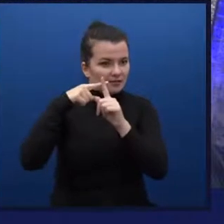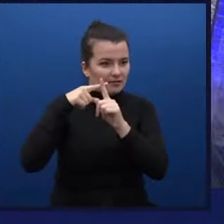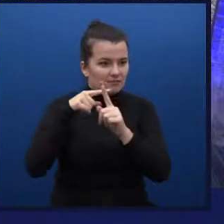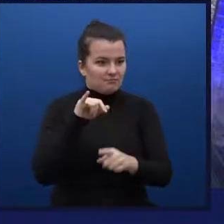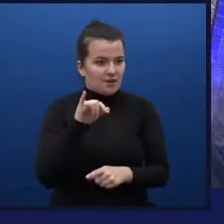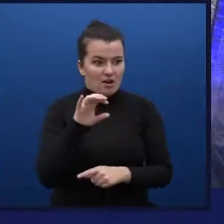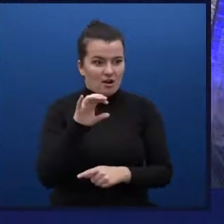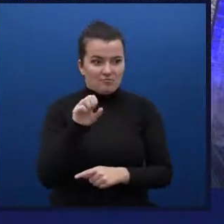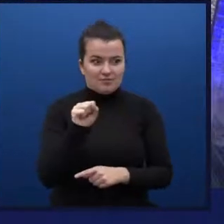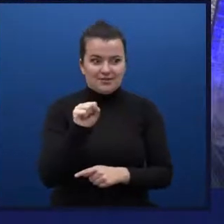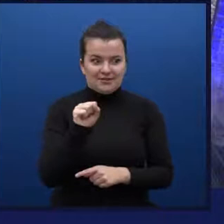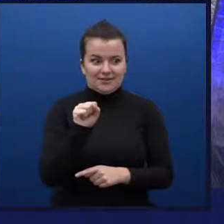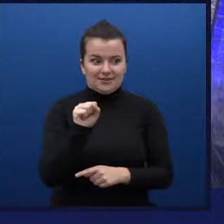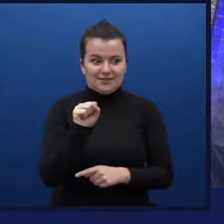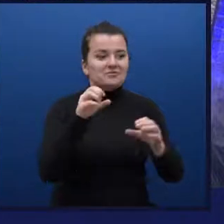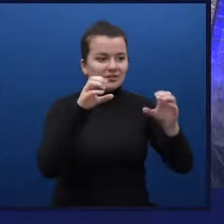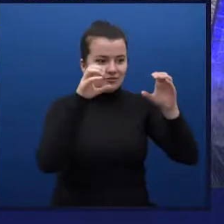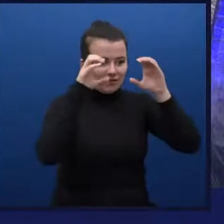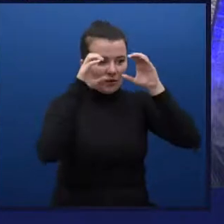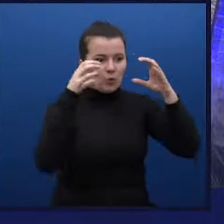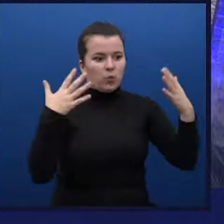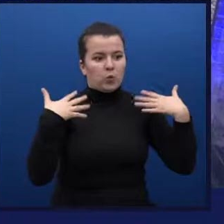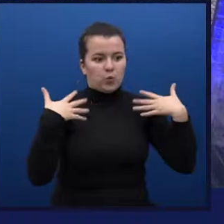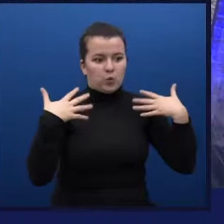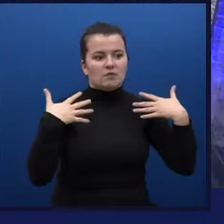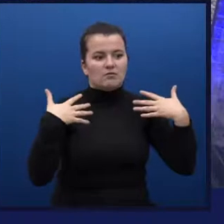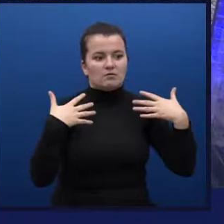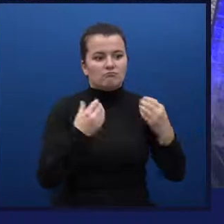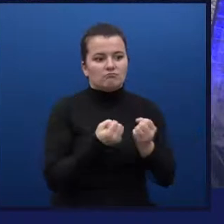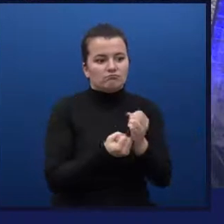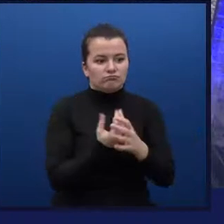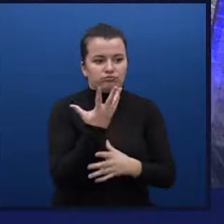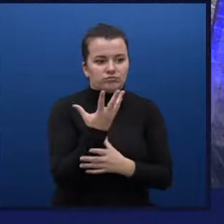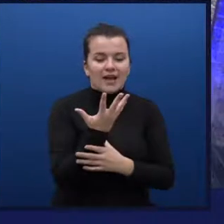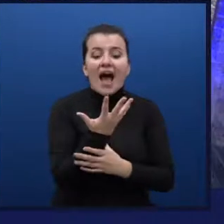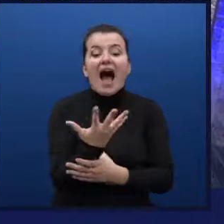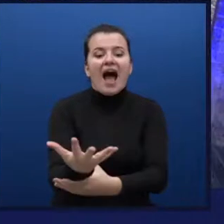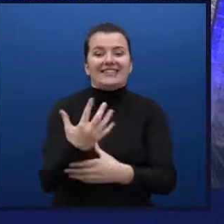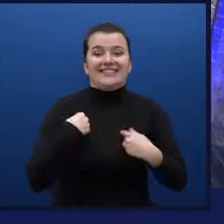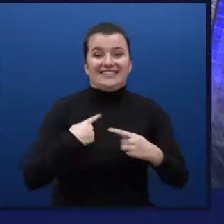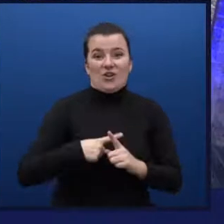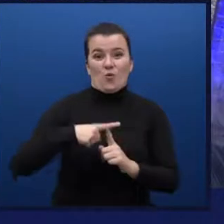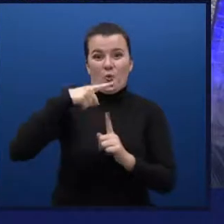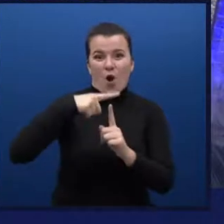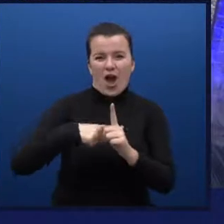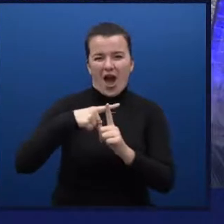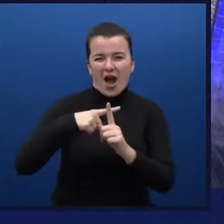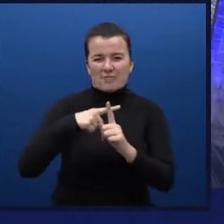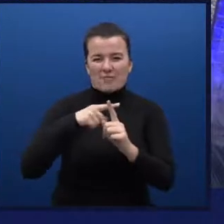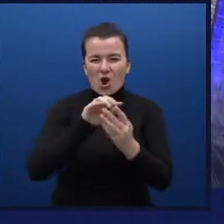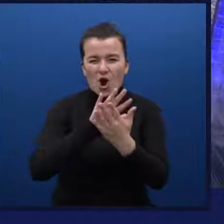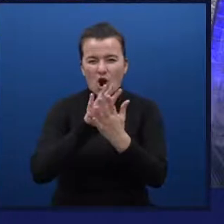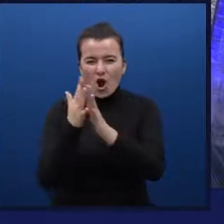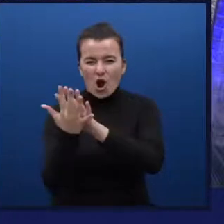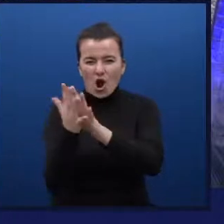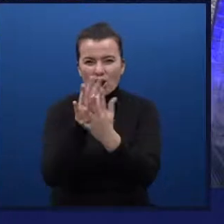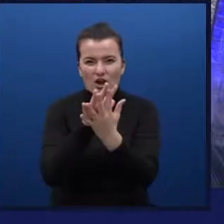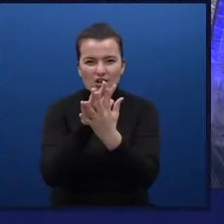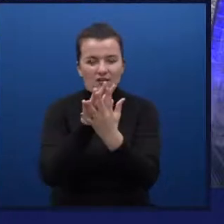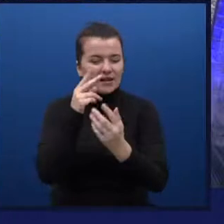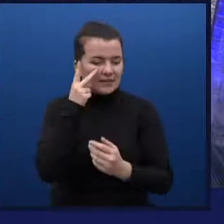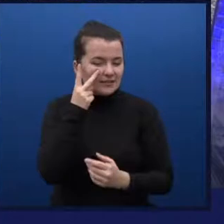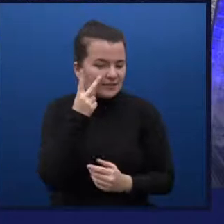was an actual body or an individual in that life jacket. And so, yes, you do have the capability to have an IR scan